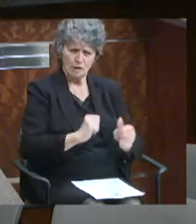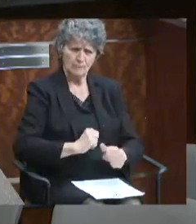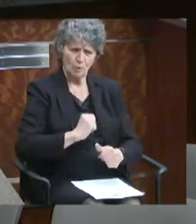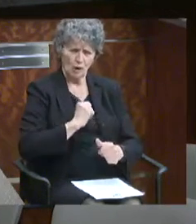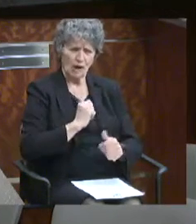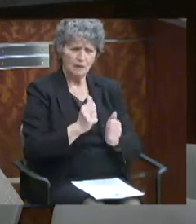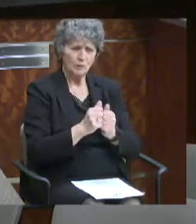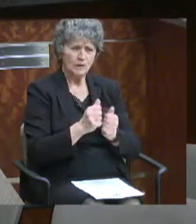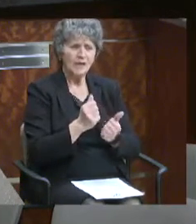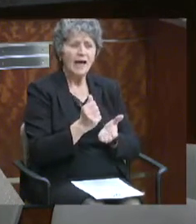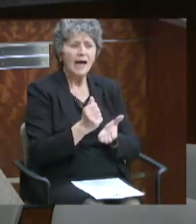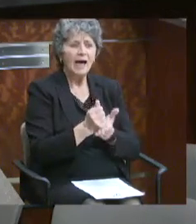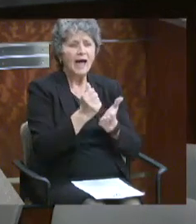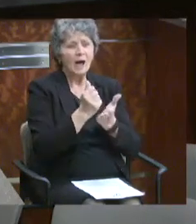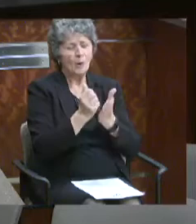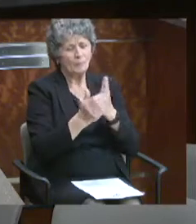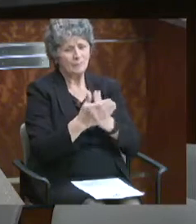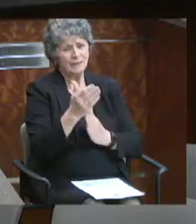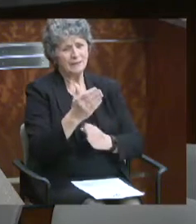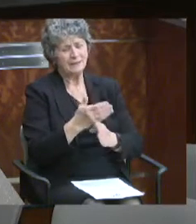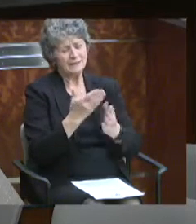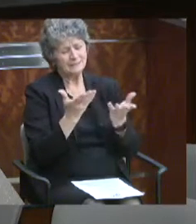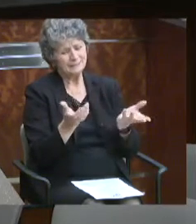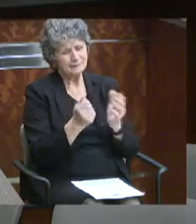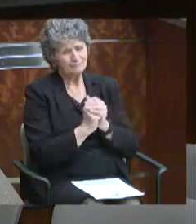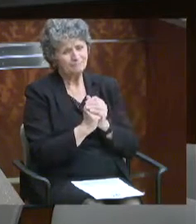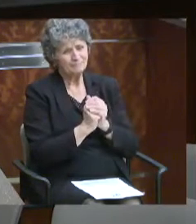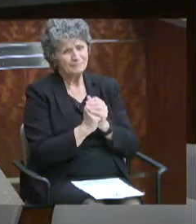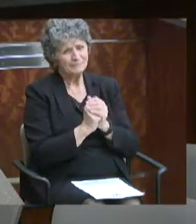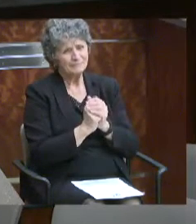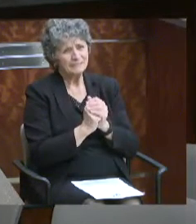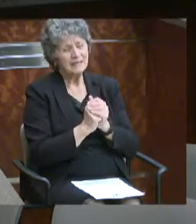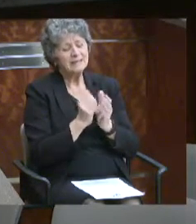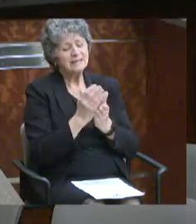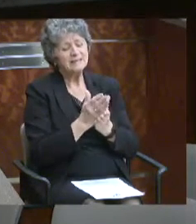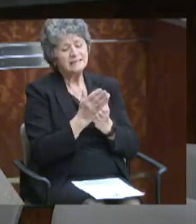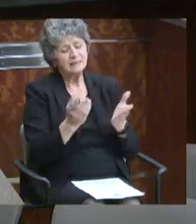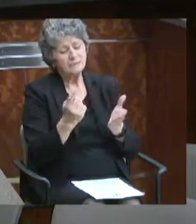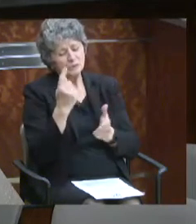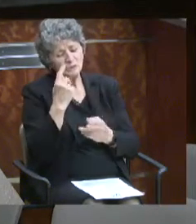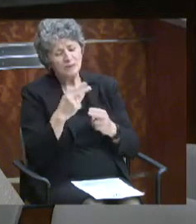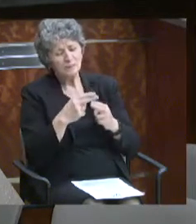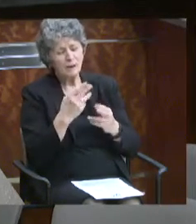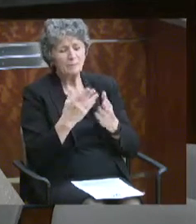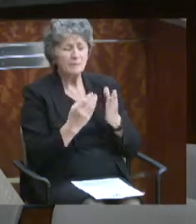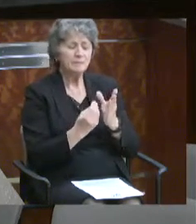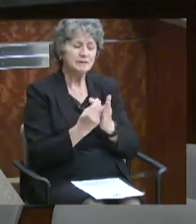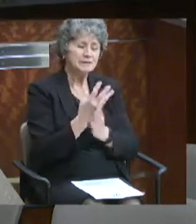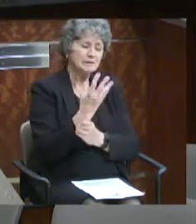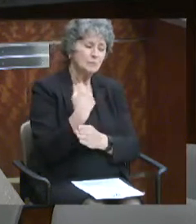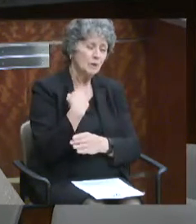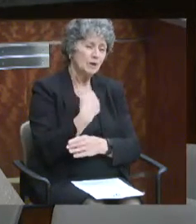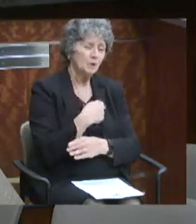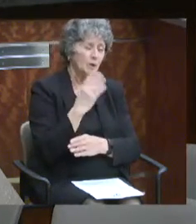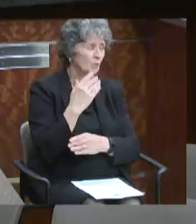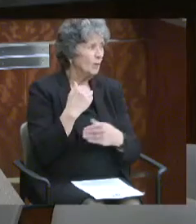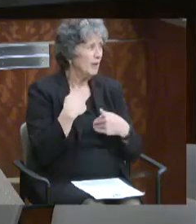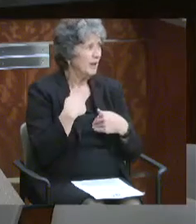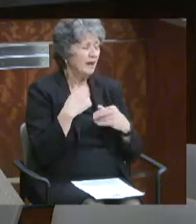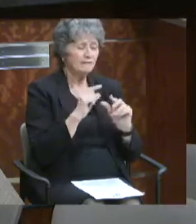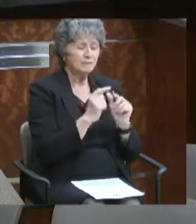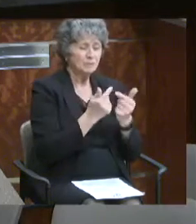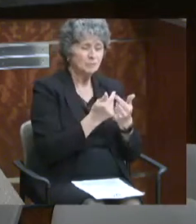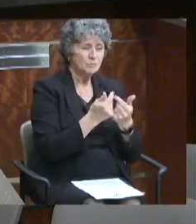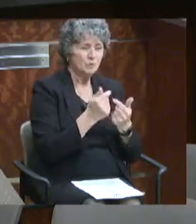a helping hand. So just something to think about, and come next spring, maybe we'll have a crew of people that